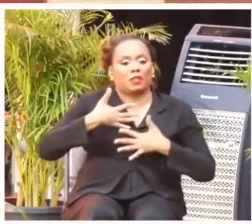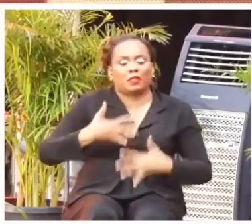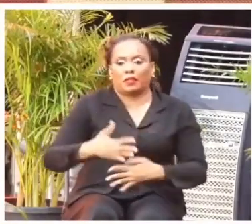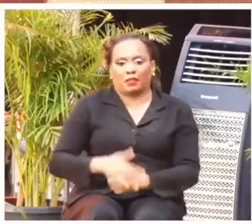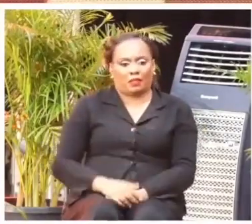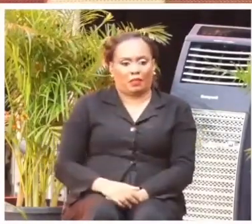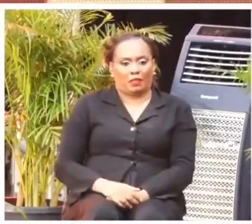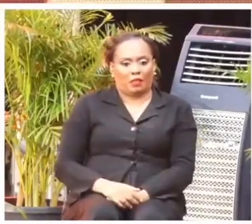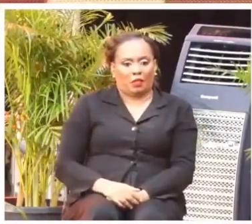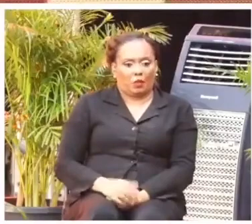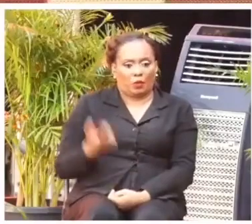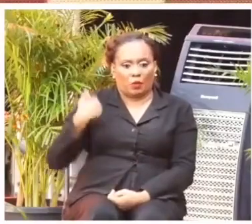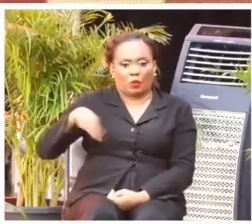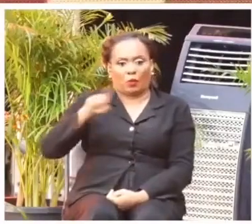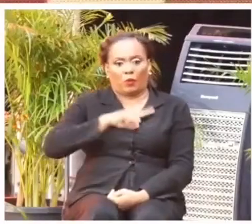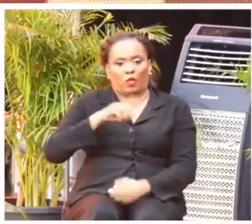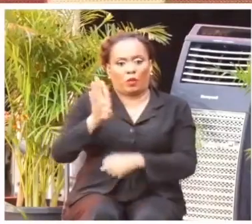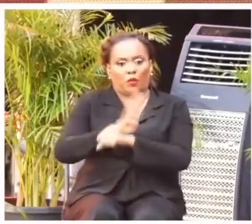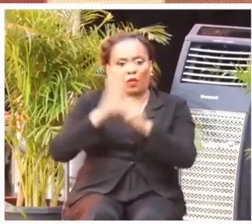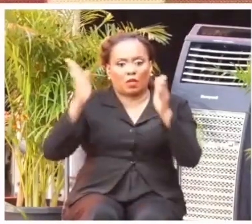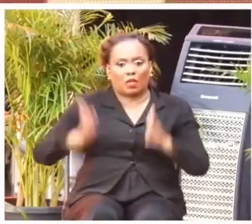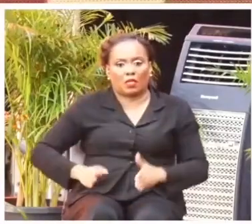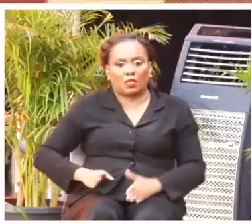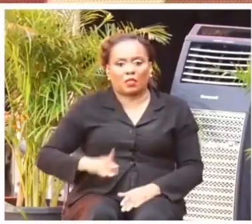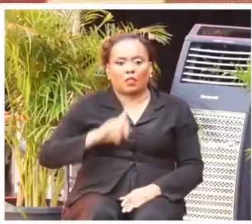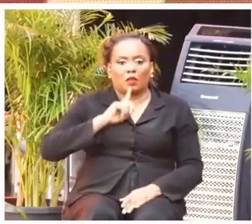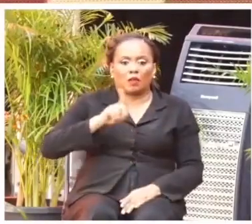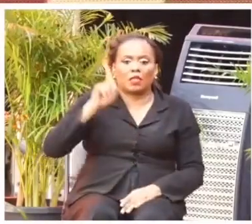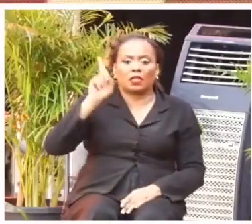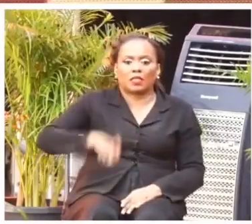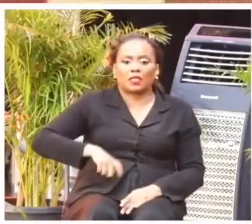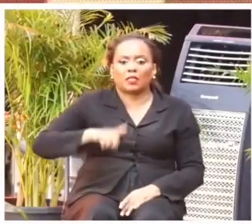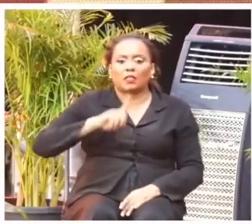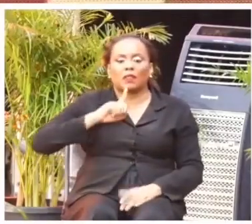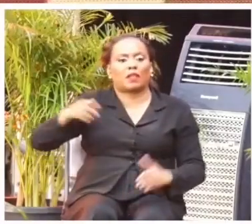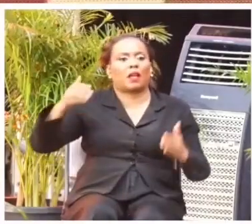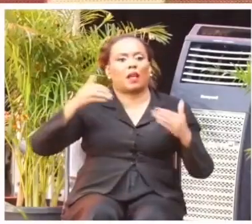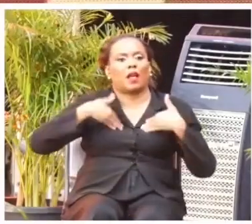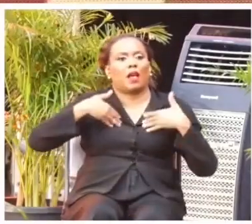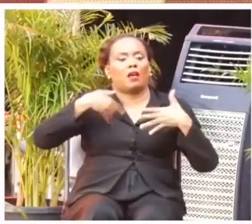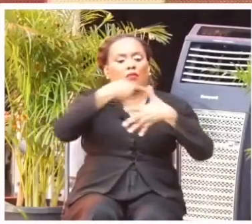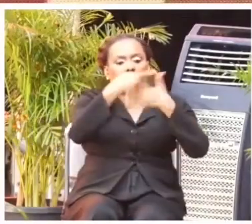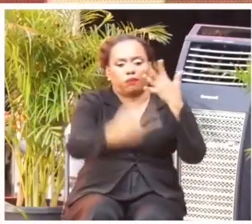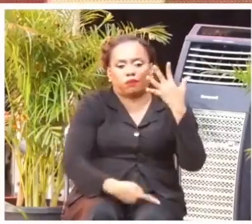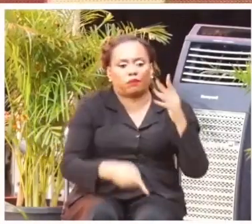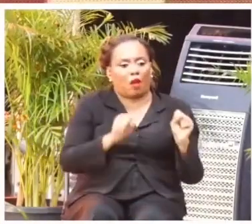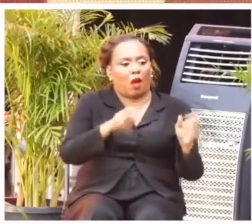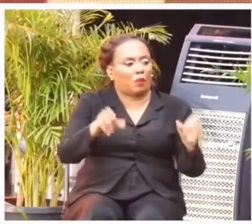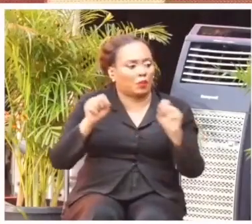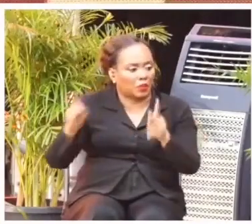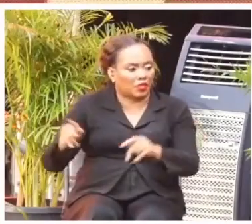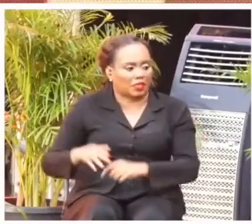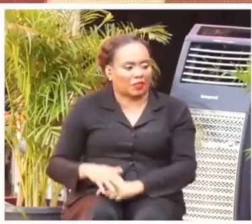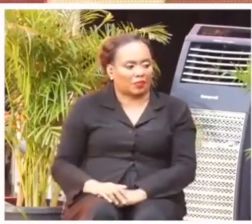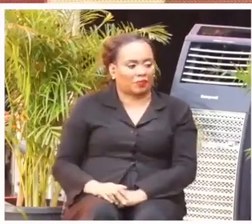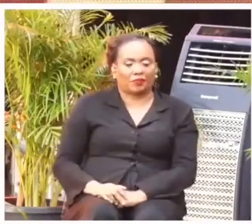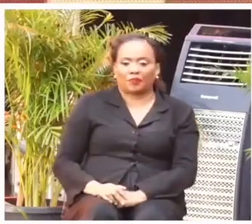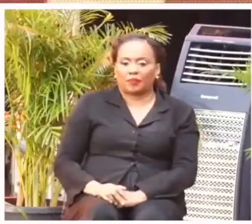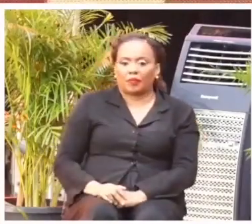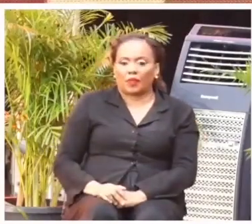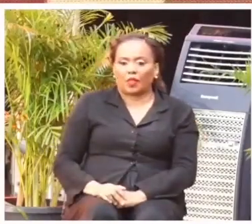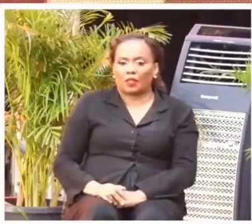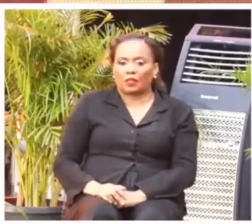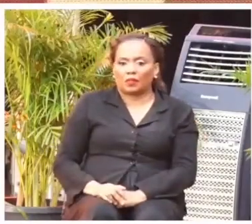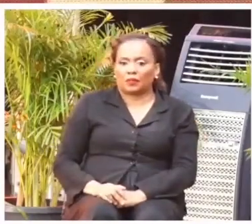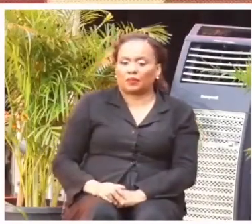we as a people must open the windows of opportunity. Sante, we said this when we were doing the early days in